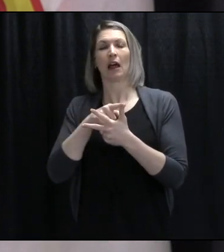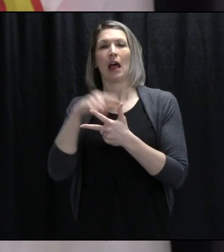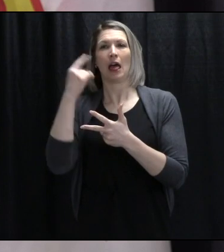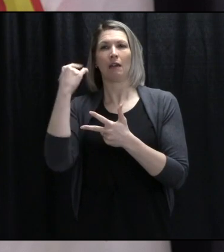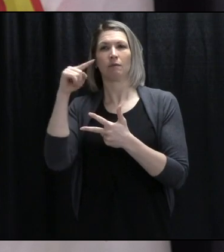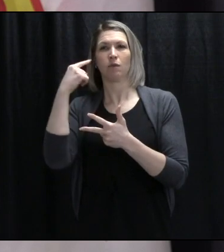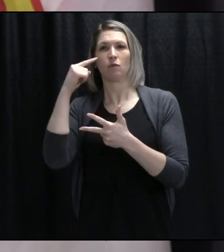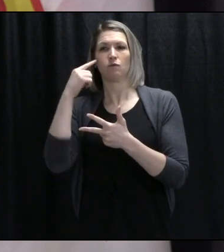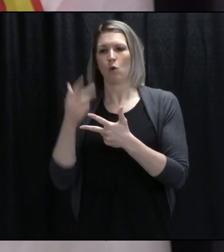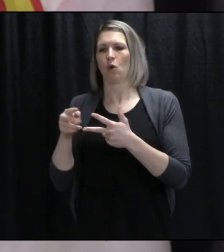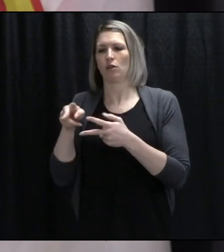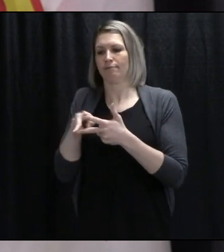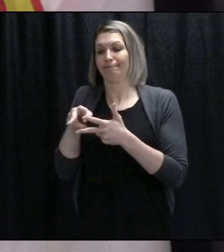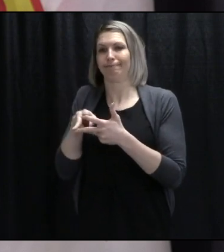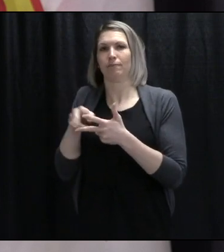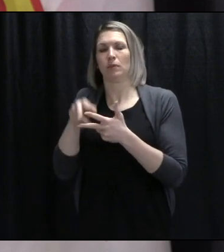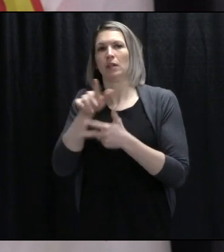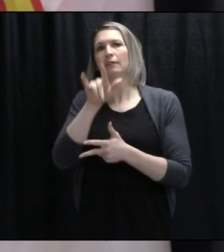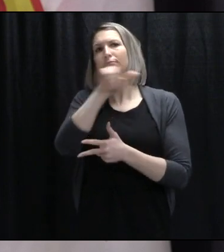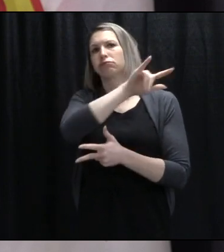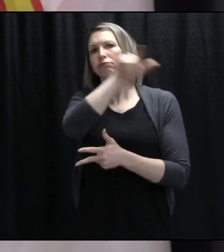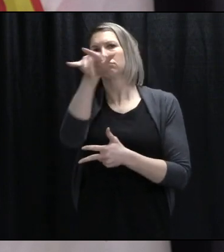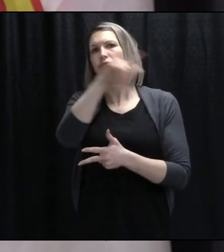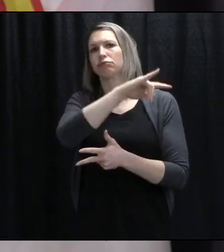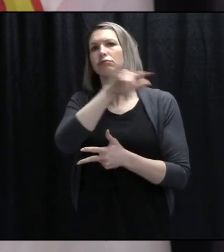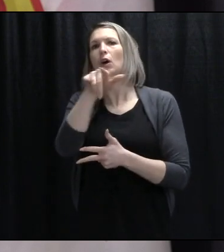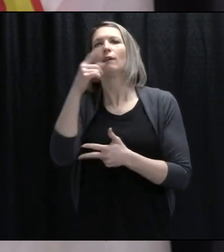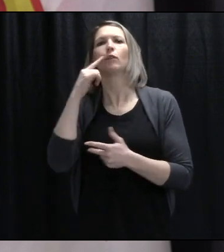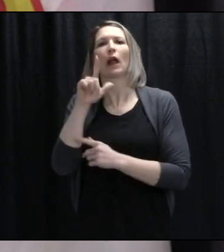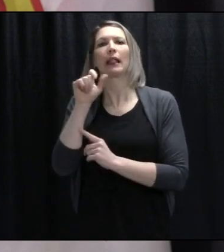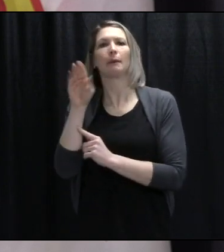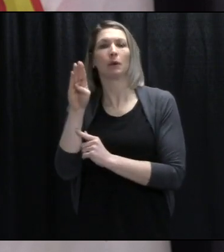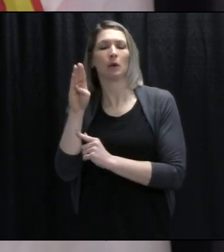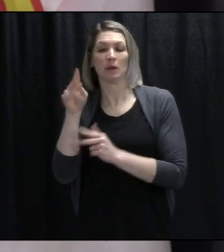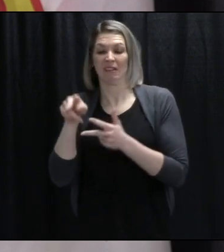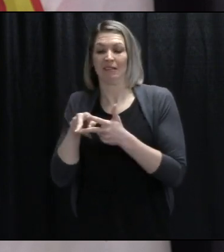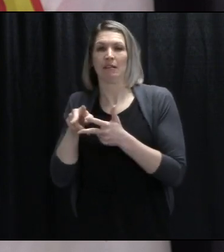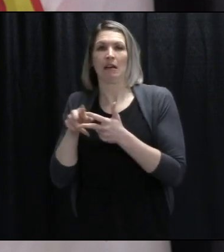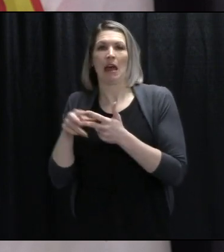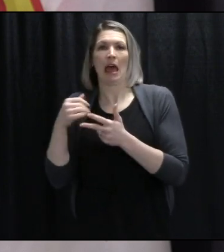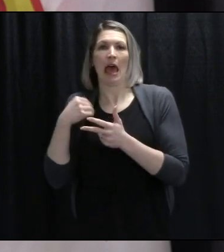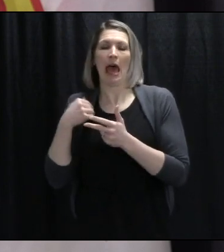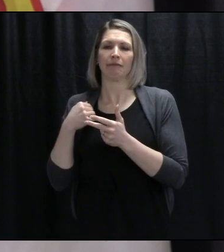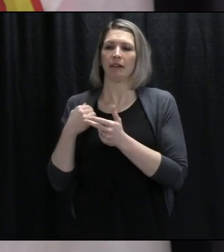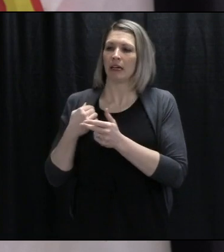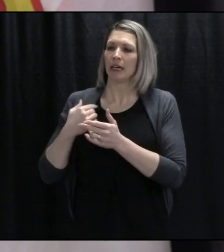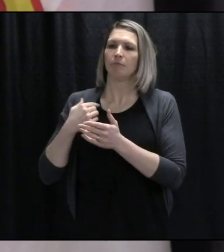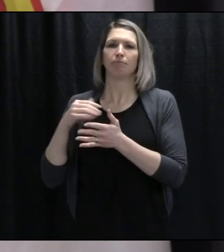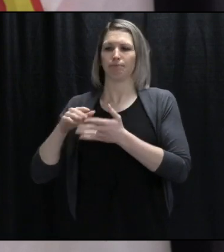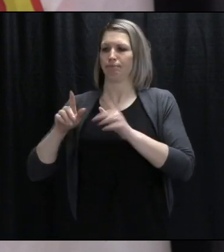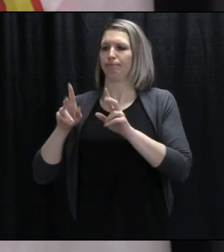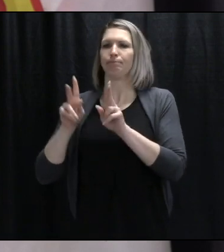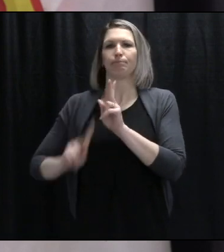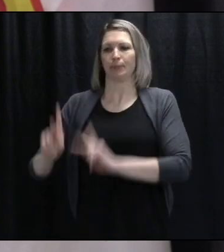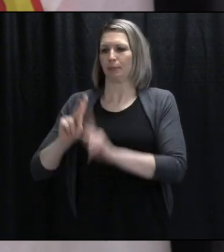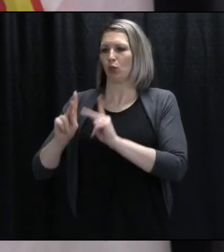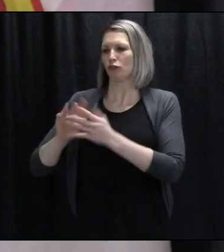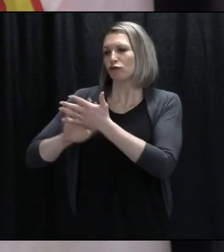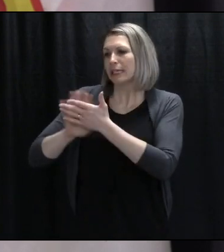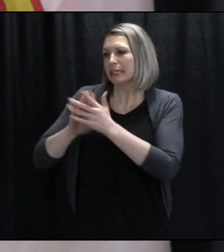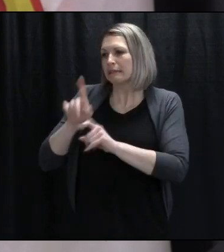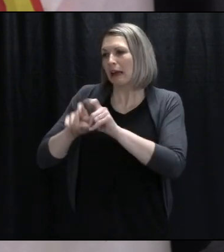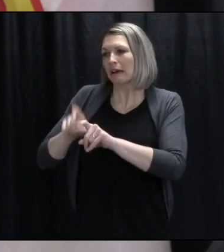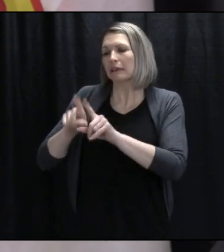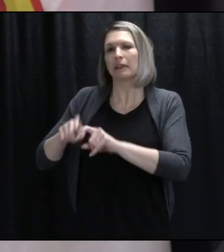Borealis, you'll see safety measures in place for such things: passenger screening, cabin sanitization, and the passengers sitting